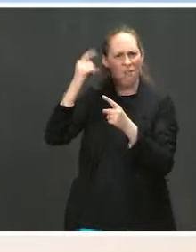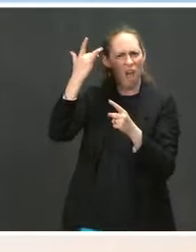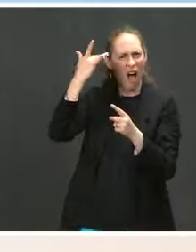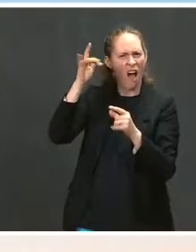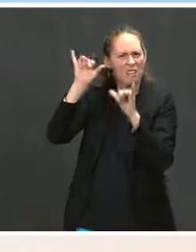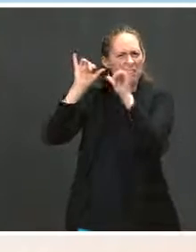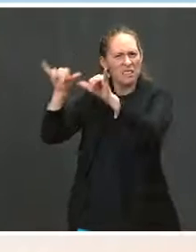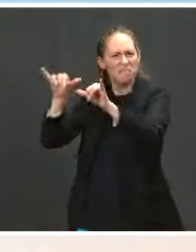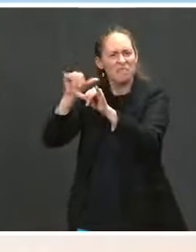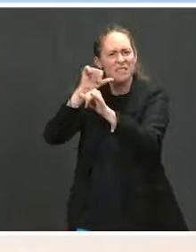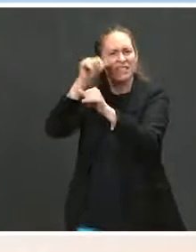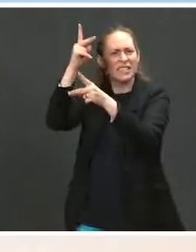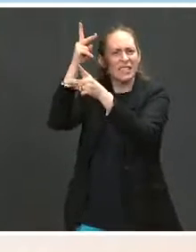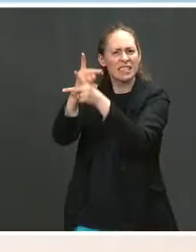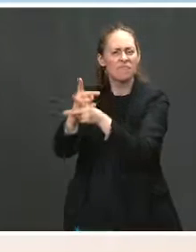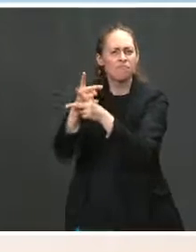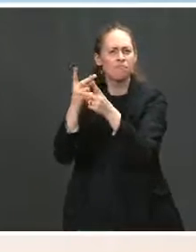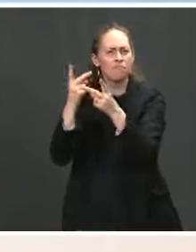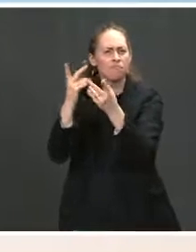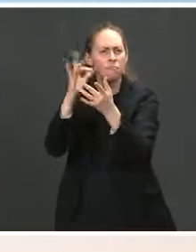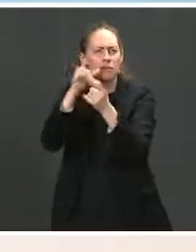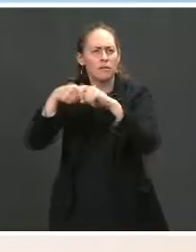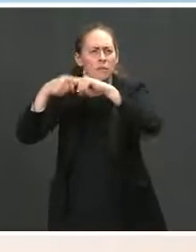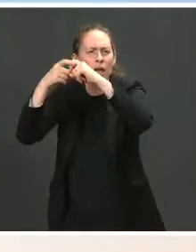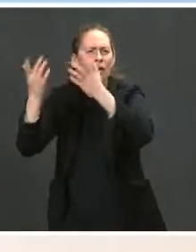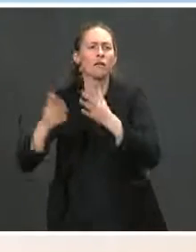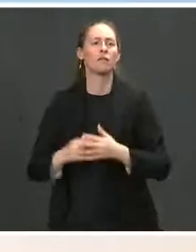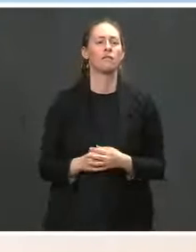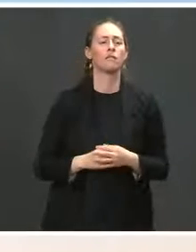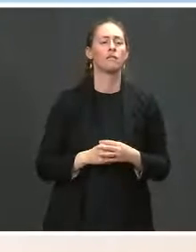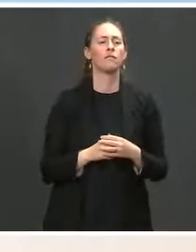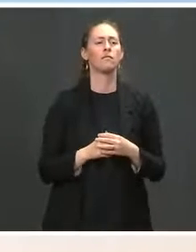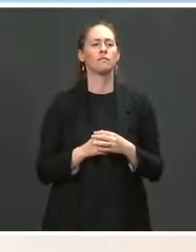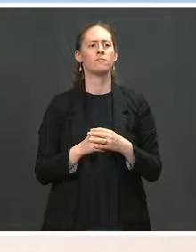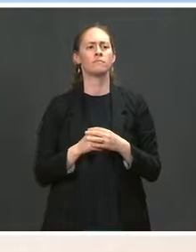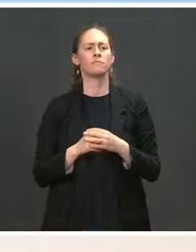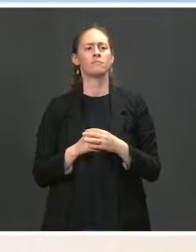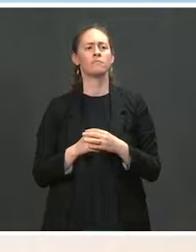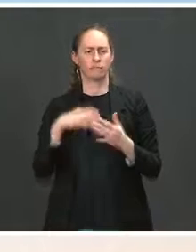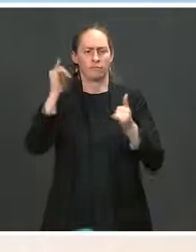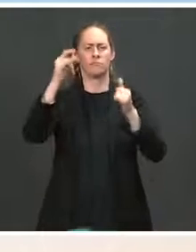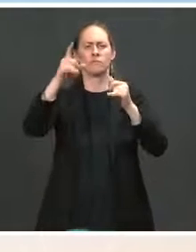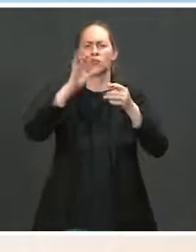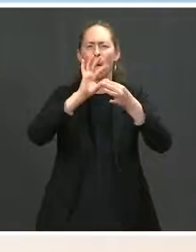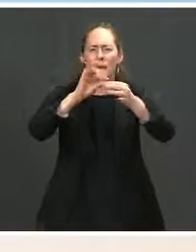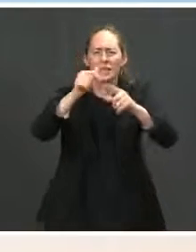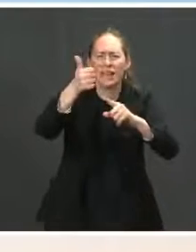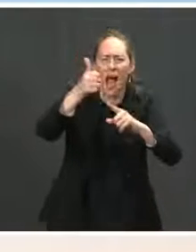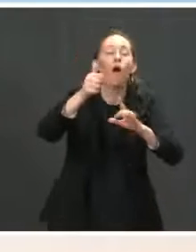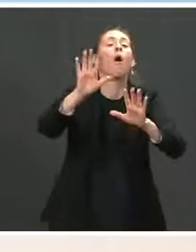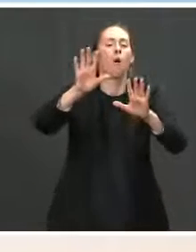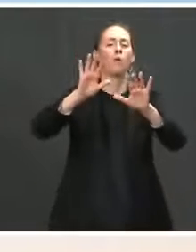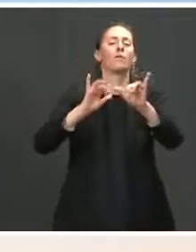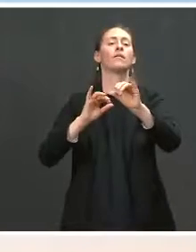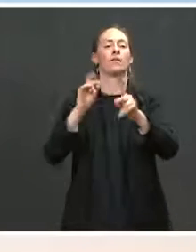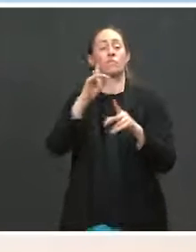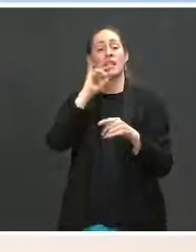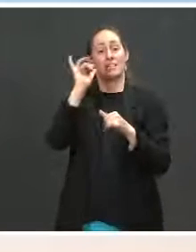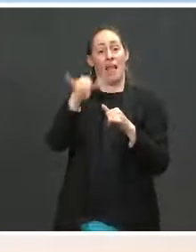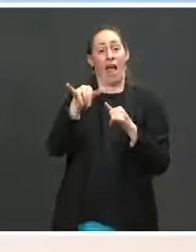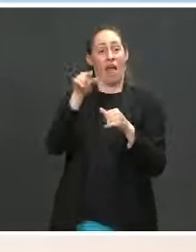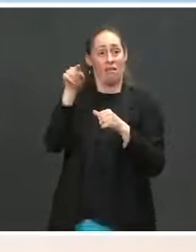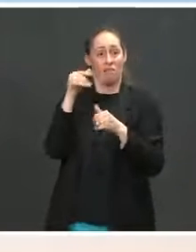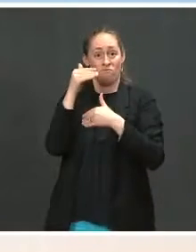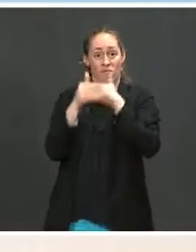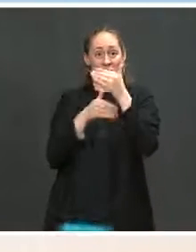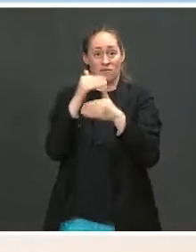I can check. Are you talking about the Title X rules? There can be a process sometimes, and if it's an agency action, sometimes that's the reasoning. I can